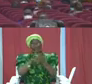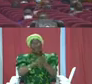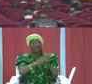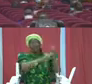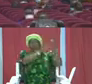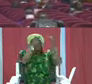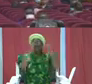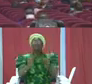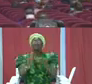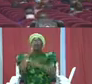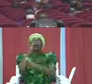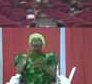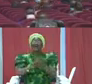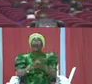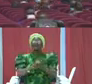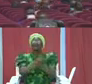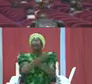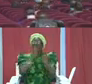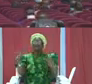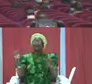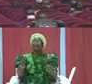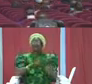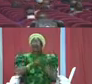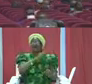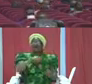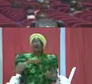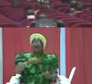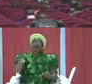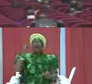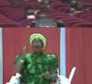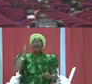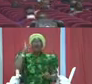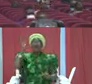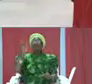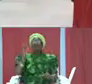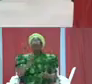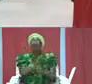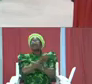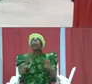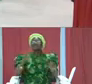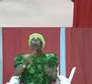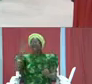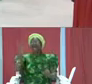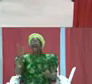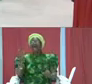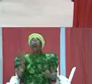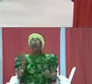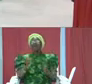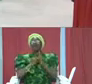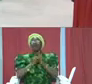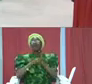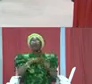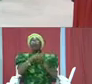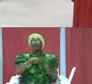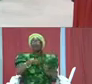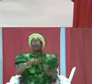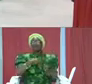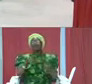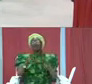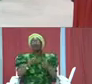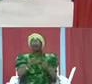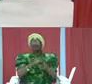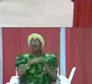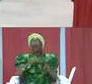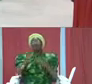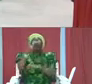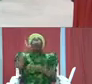our souls will save their own souls also. That God will give them genuine salvation and give them a brand